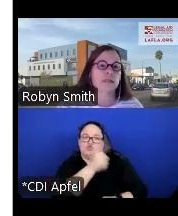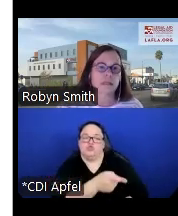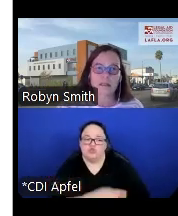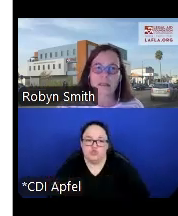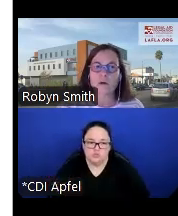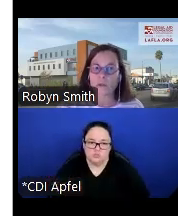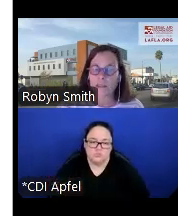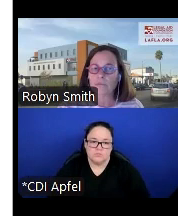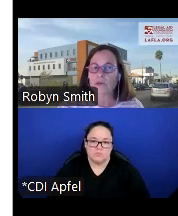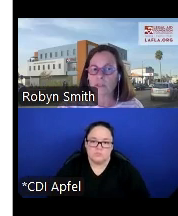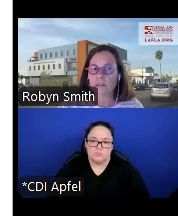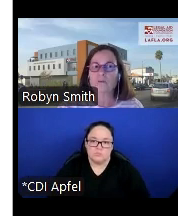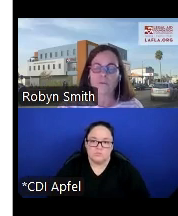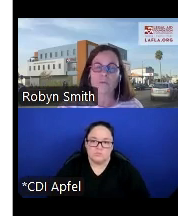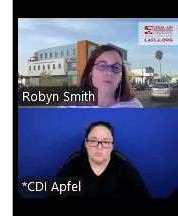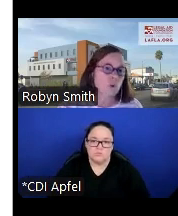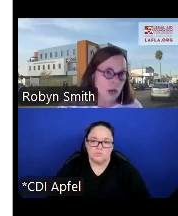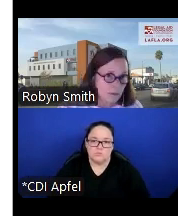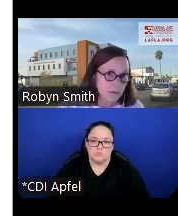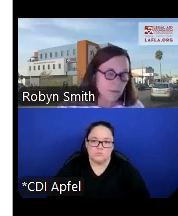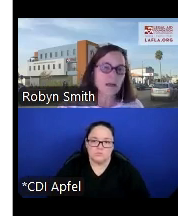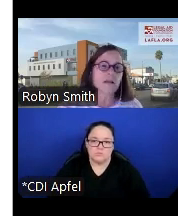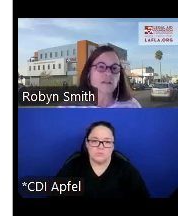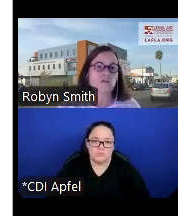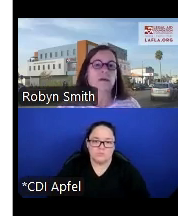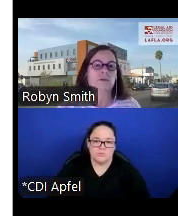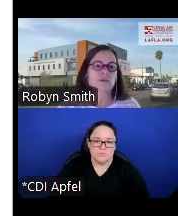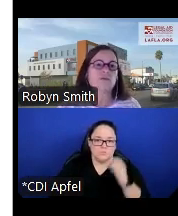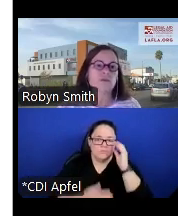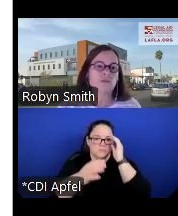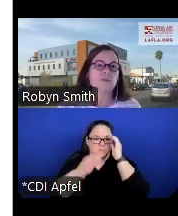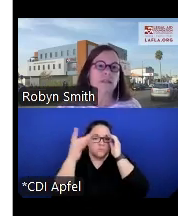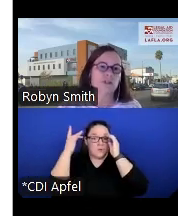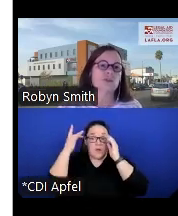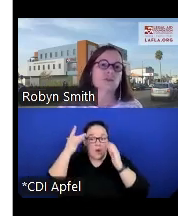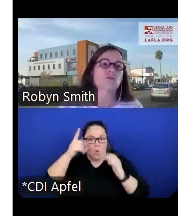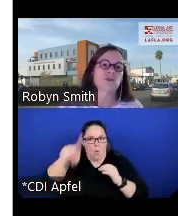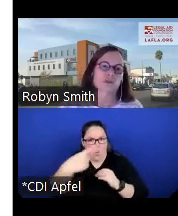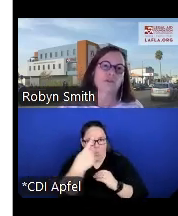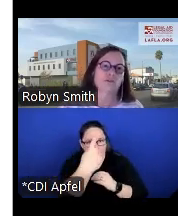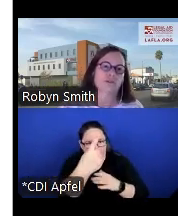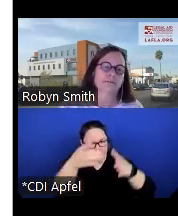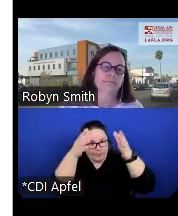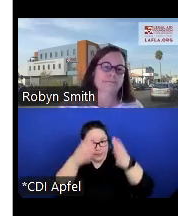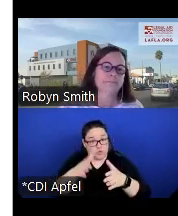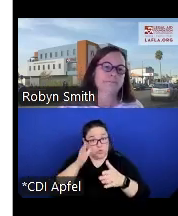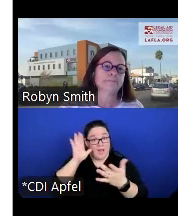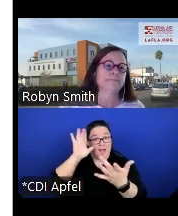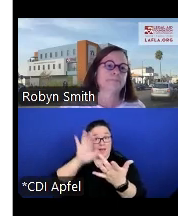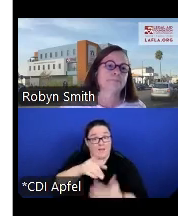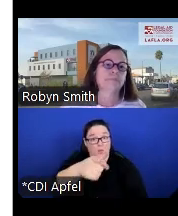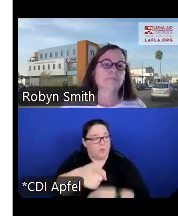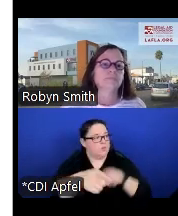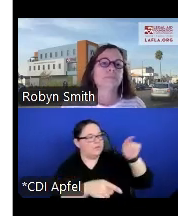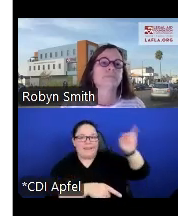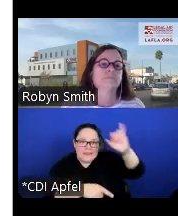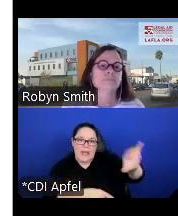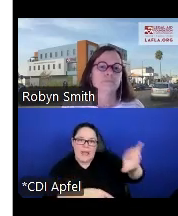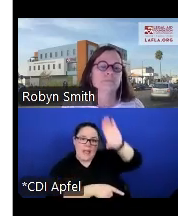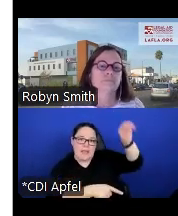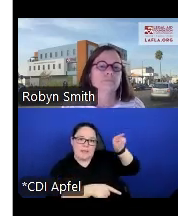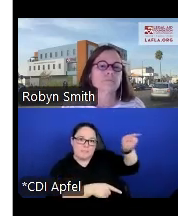Because really, the only person who will probably be calling you about your student loans is your loan servicer.